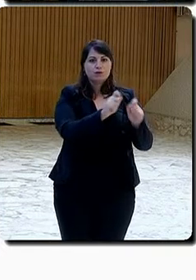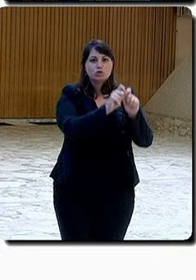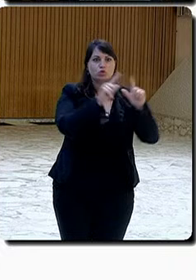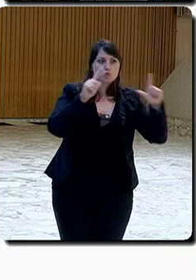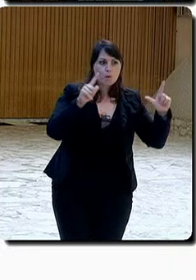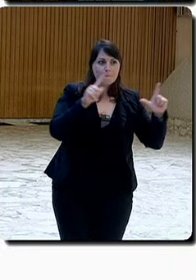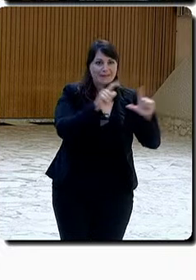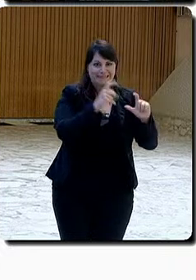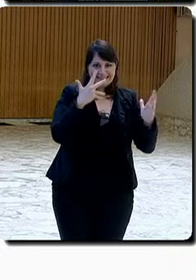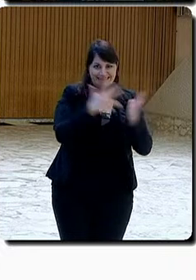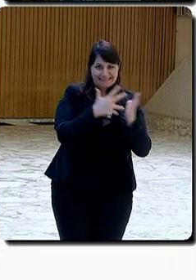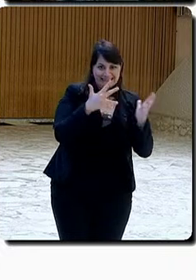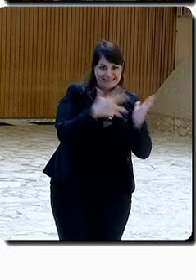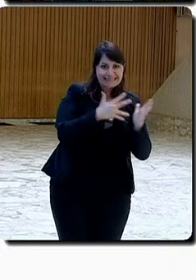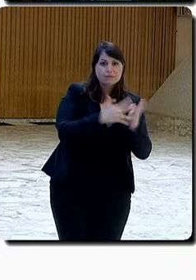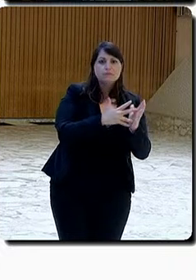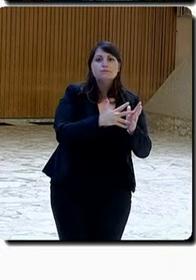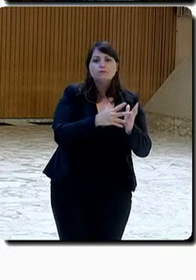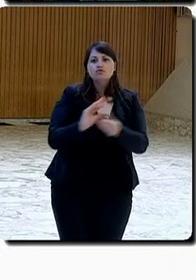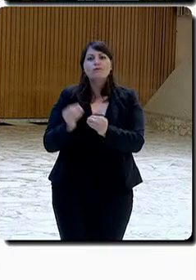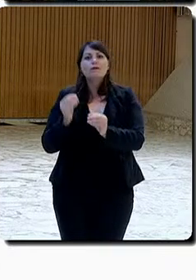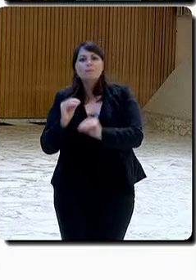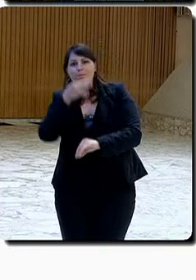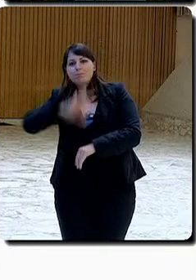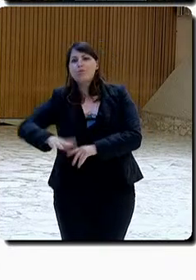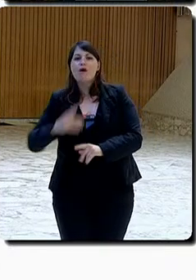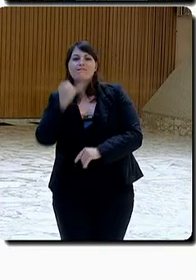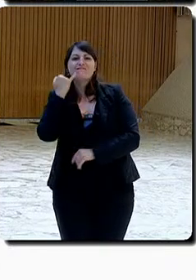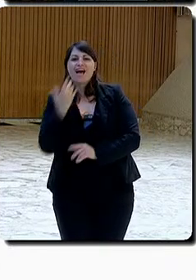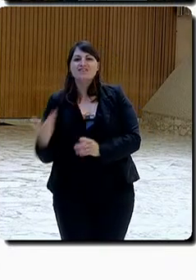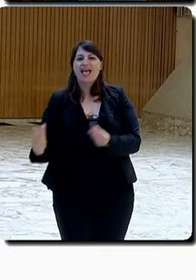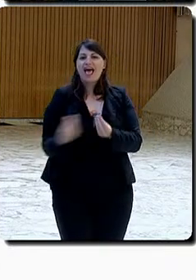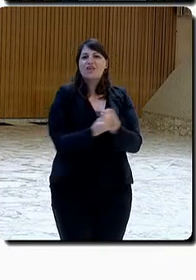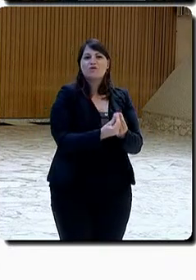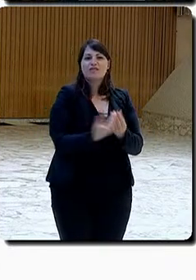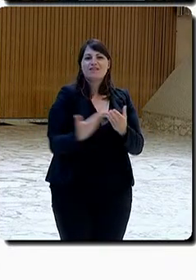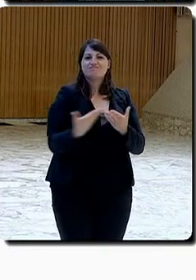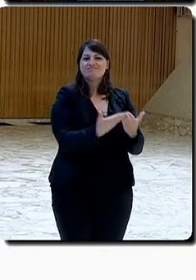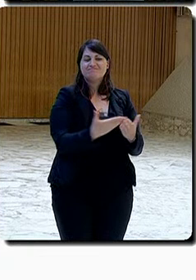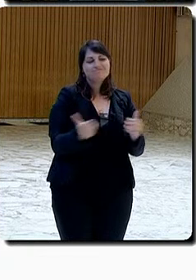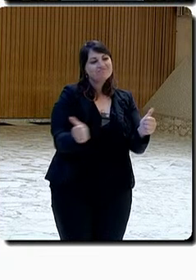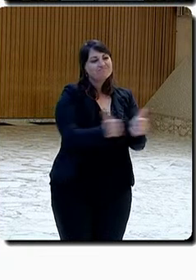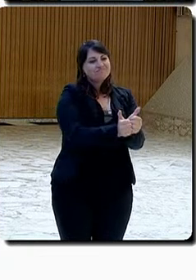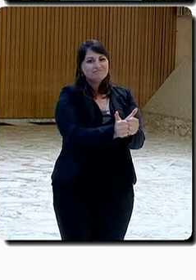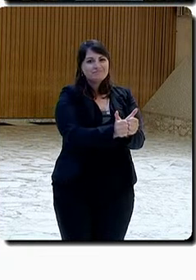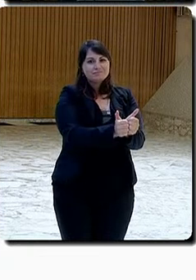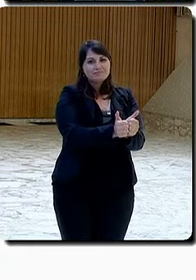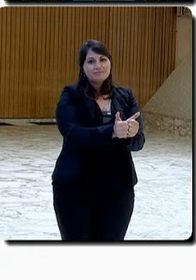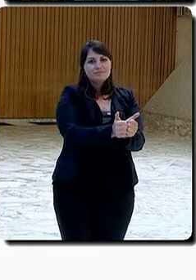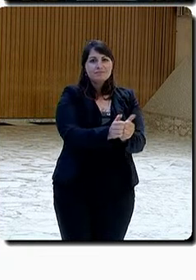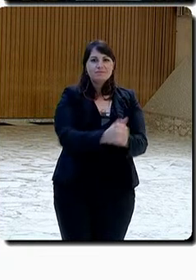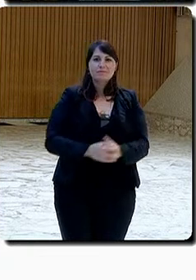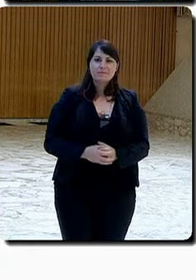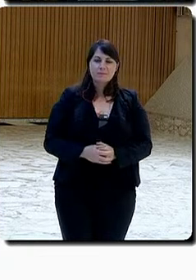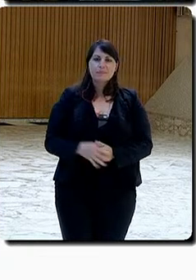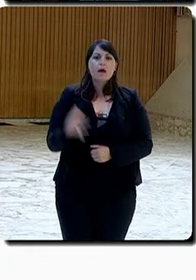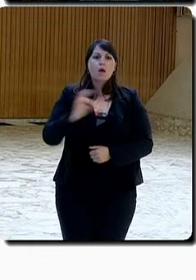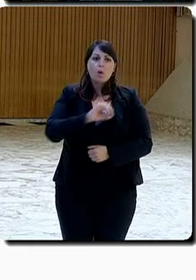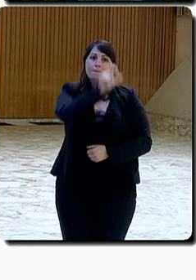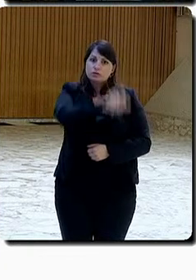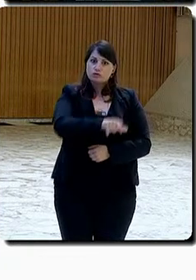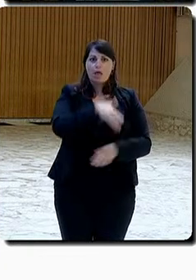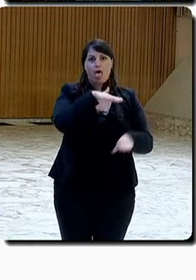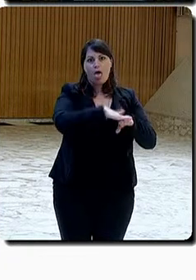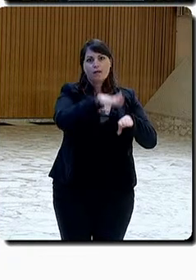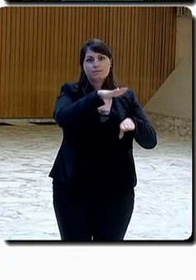mentors and proteges. Pair an experienced retired person with a certain skill with a young person thinking of picking